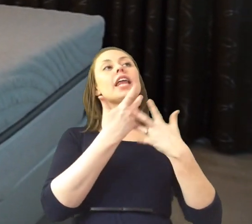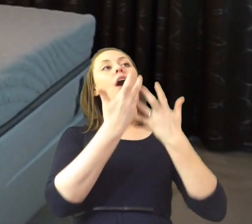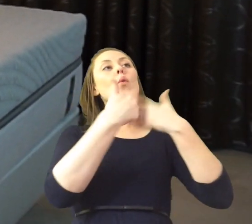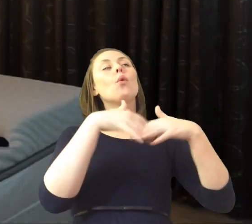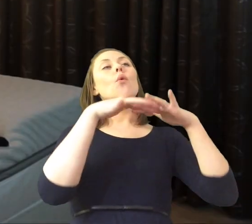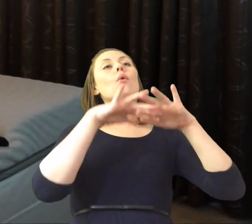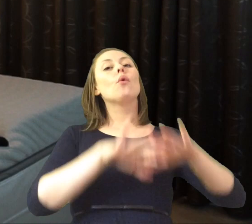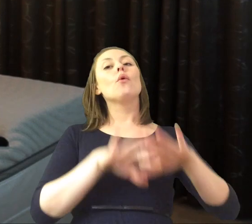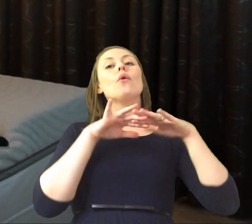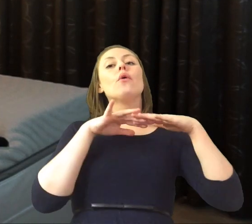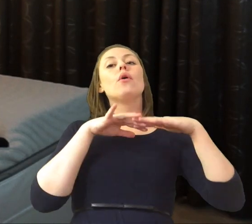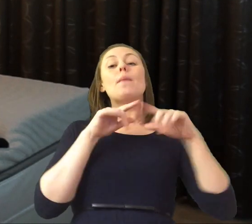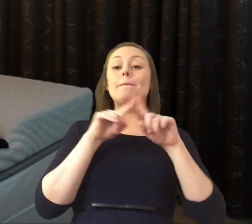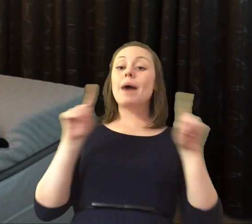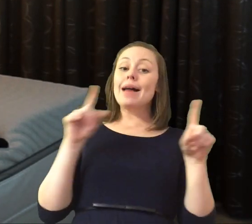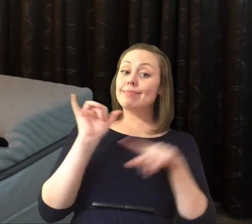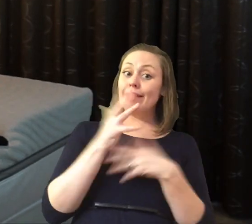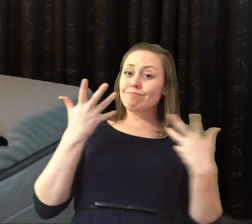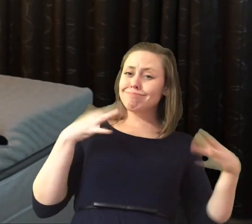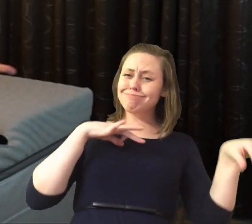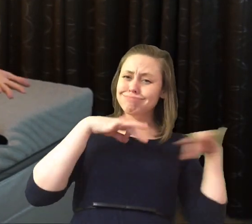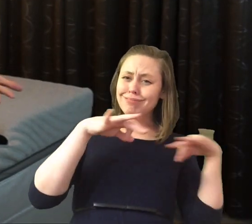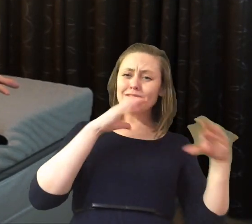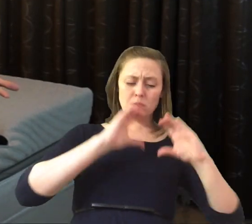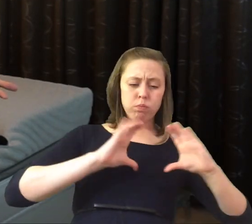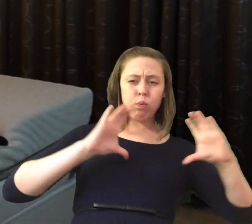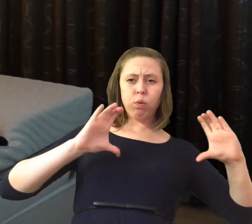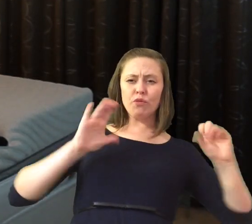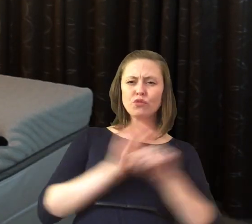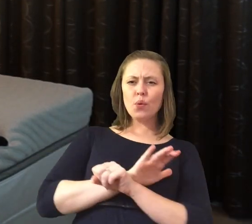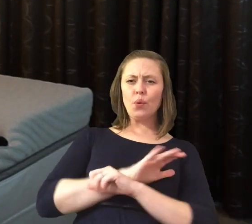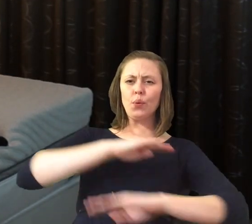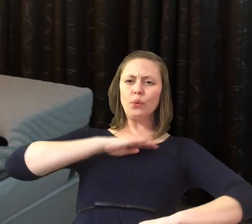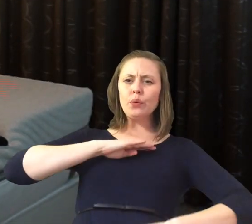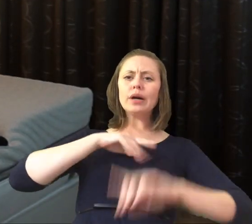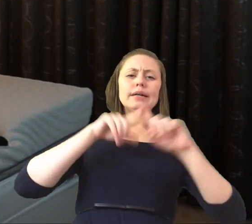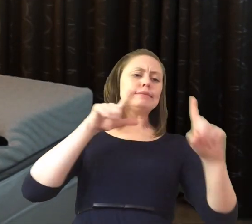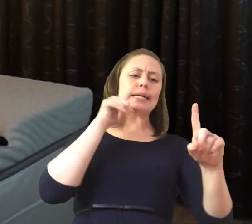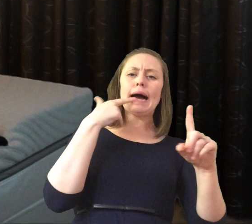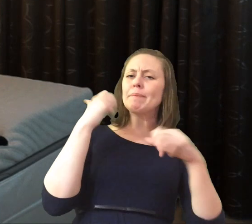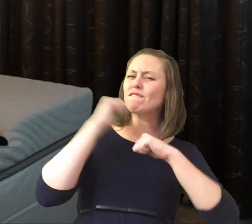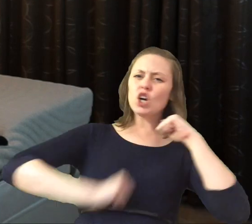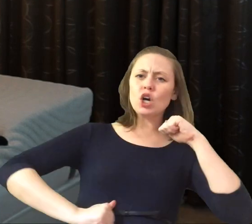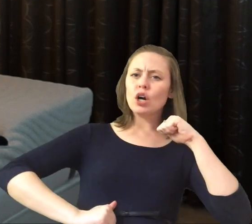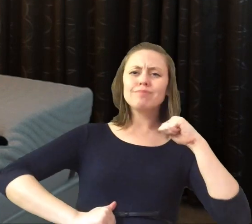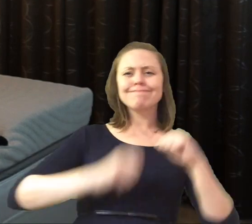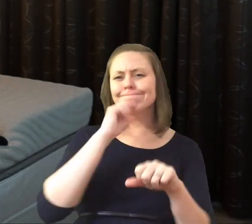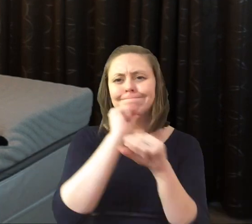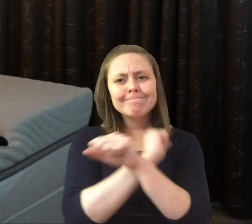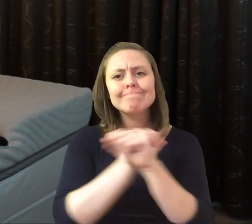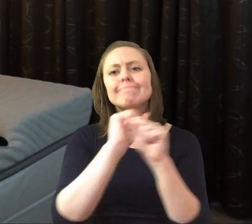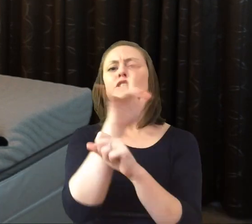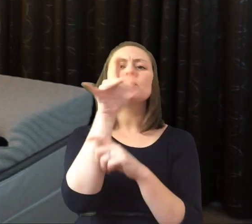your body. That being said, even if it's blown up all the way, it might not be really firm. So if